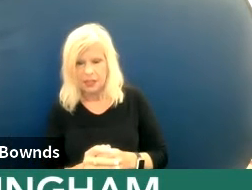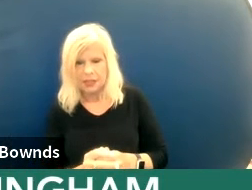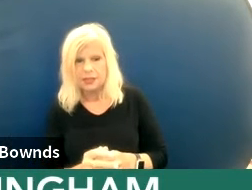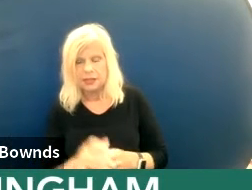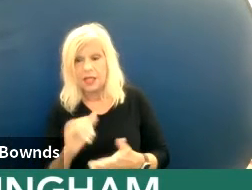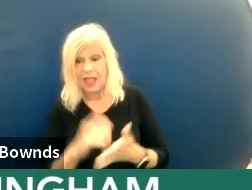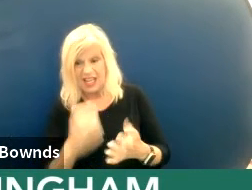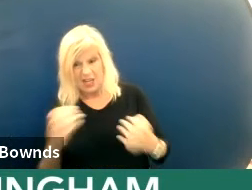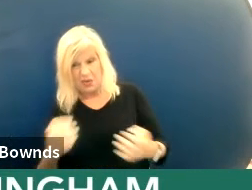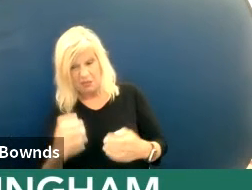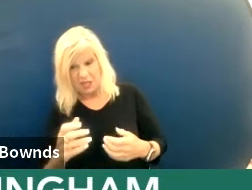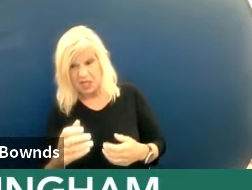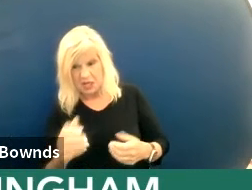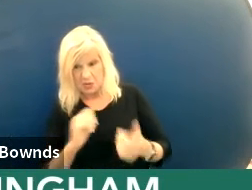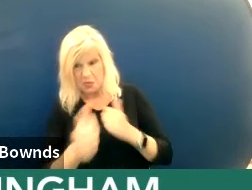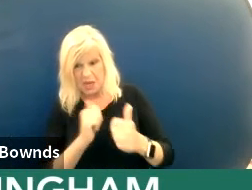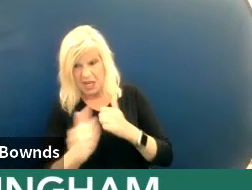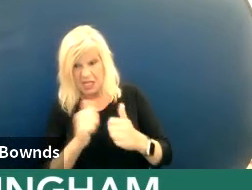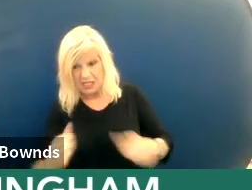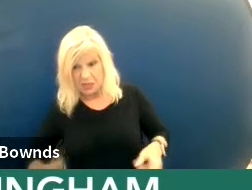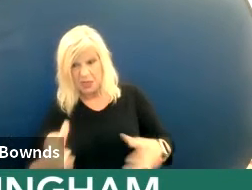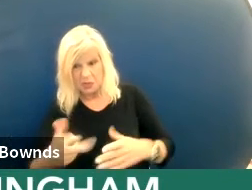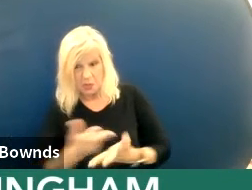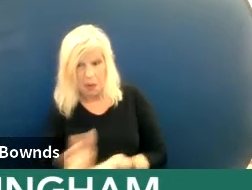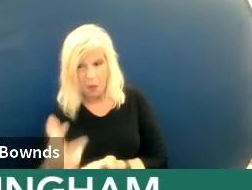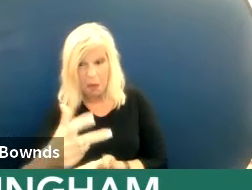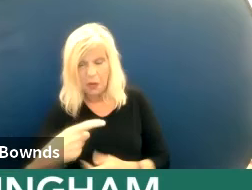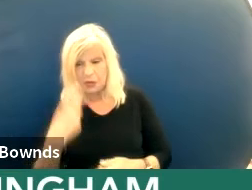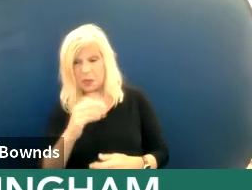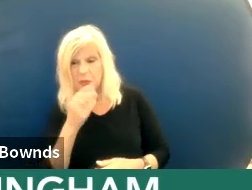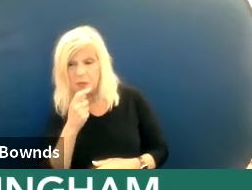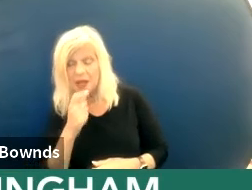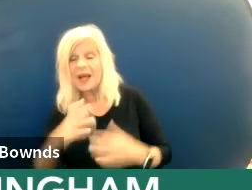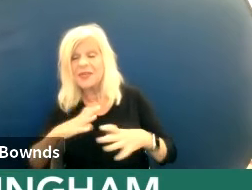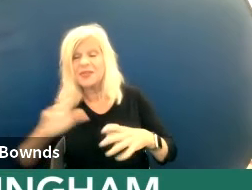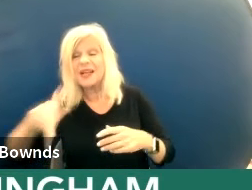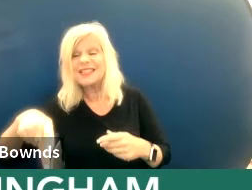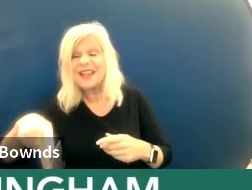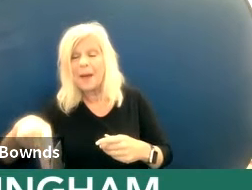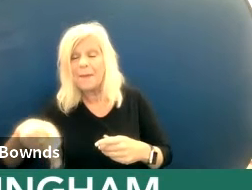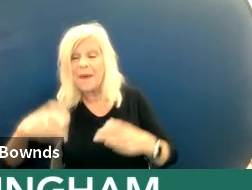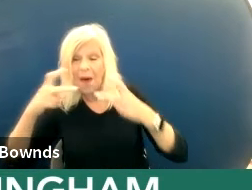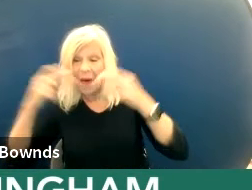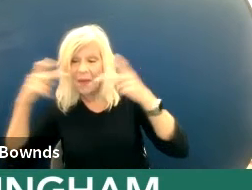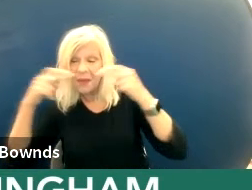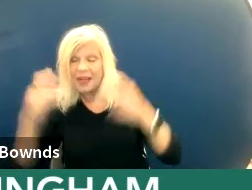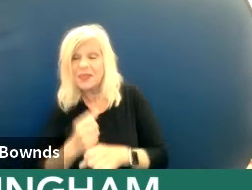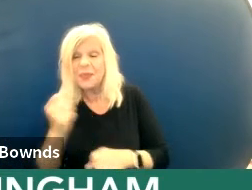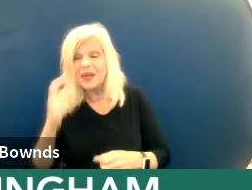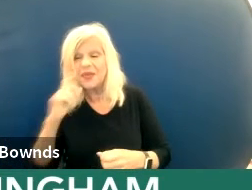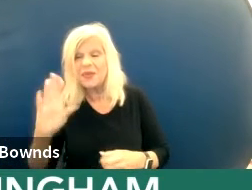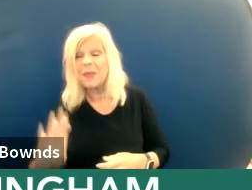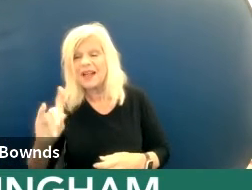of equipment looked pretty dang cool. I even dressed up on Halloween as the winner of the Boston Marathon for about 3 years in a